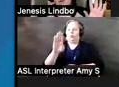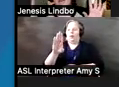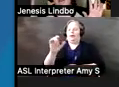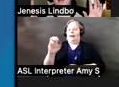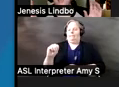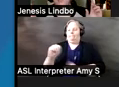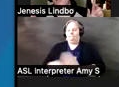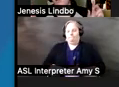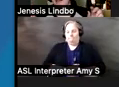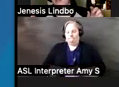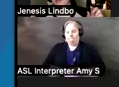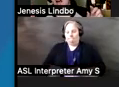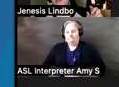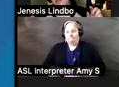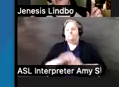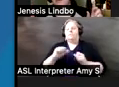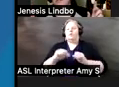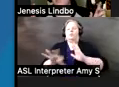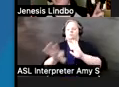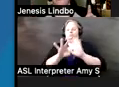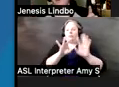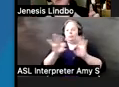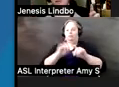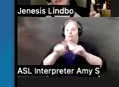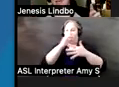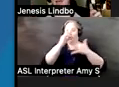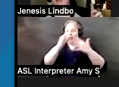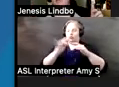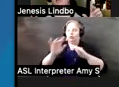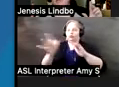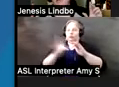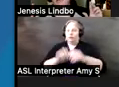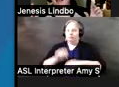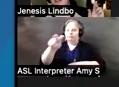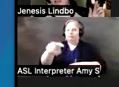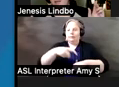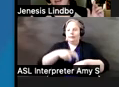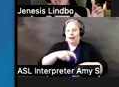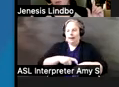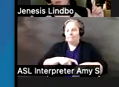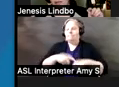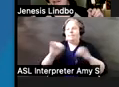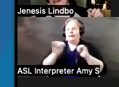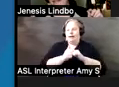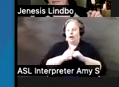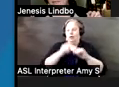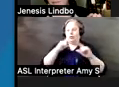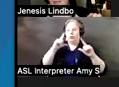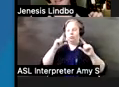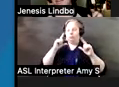So to select different options or to skip forward in time, it's activated by you